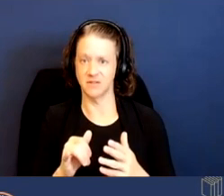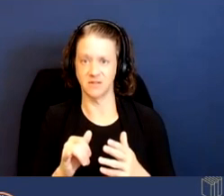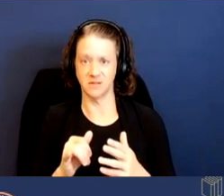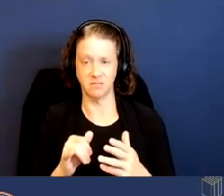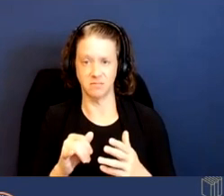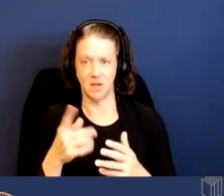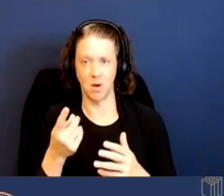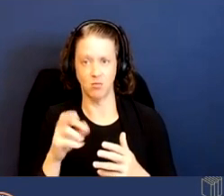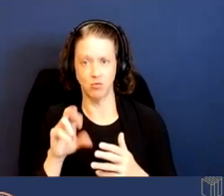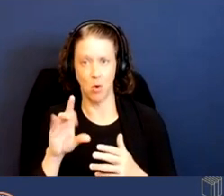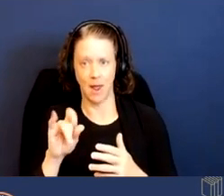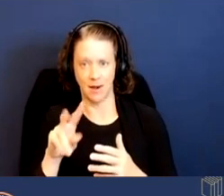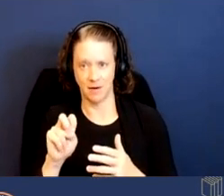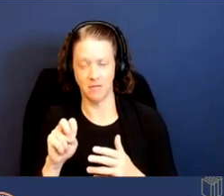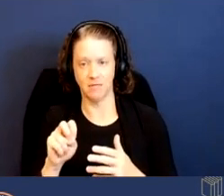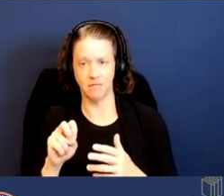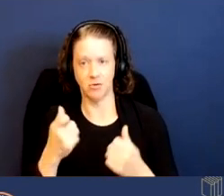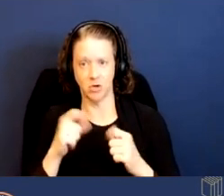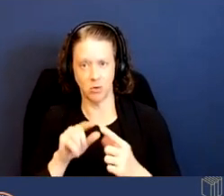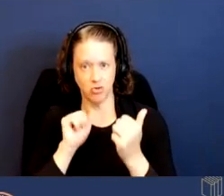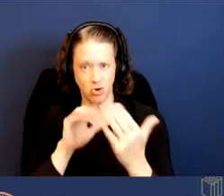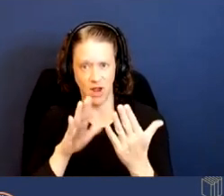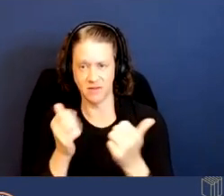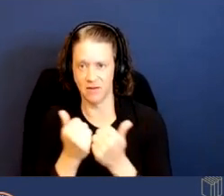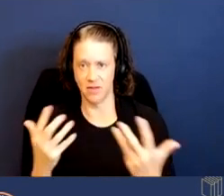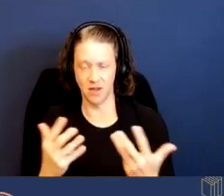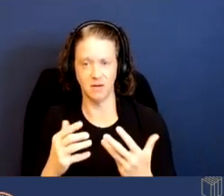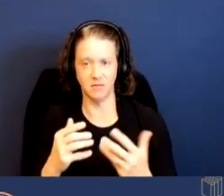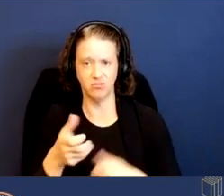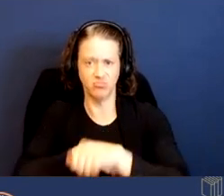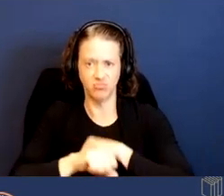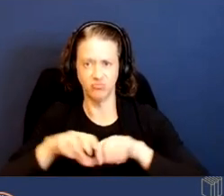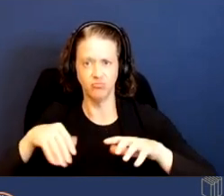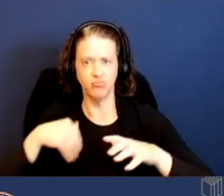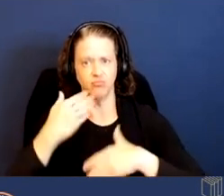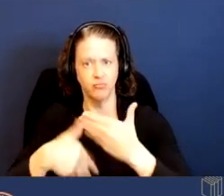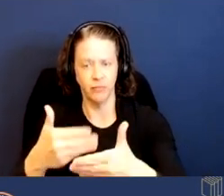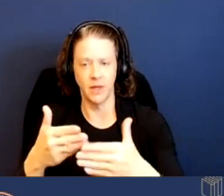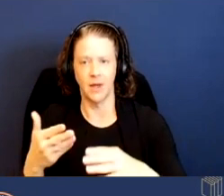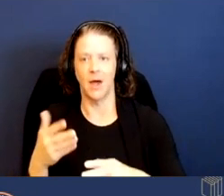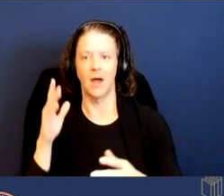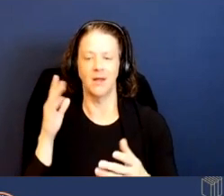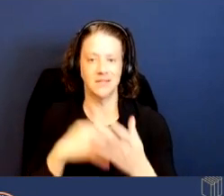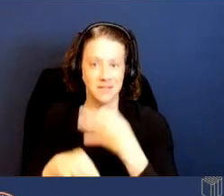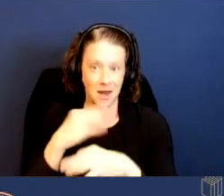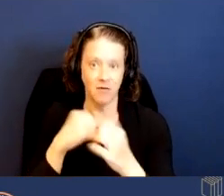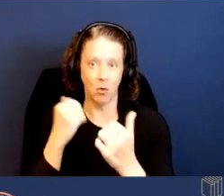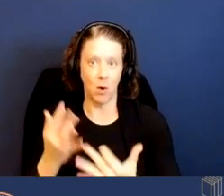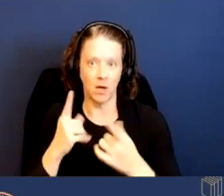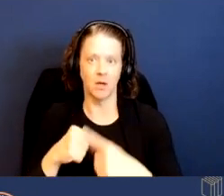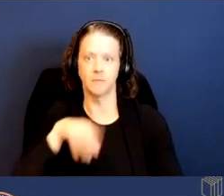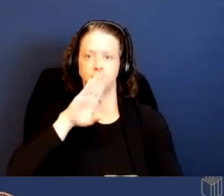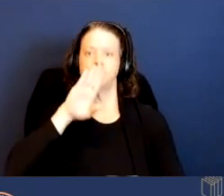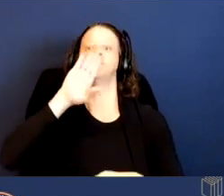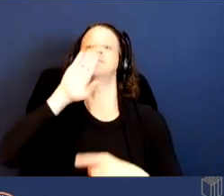disagreements proactively, rather than waiting until there's a series of frustrating meetings and it sort